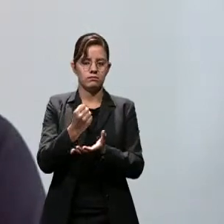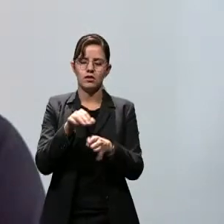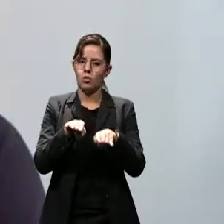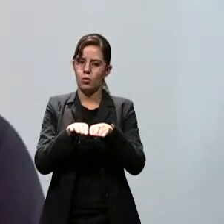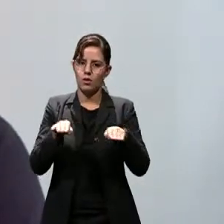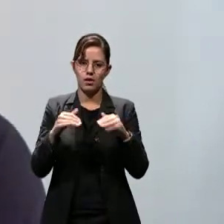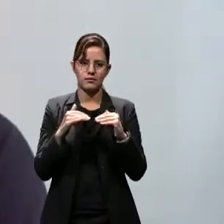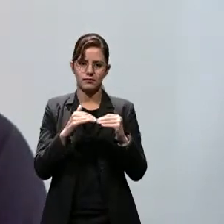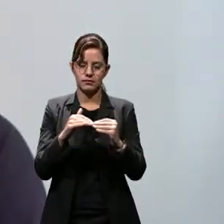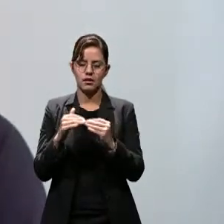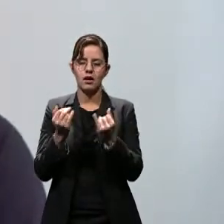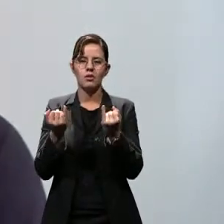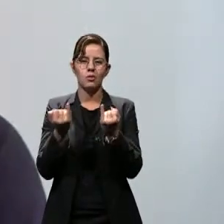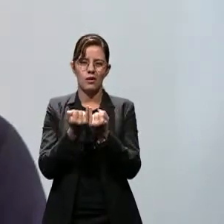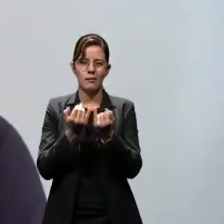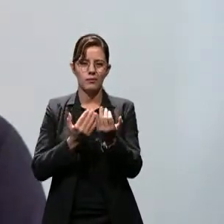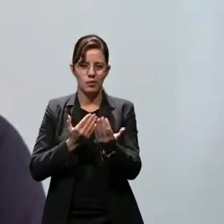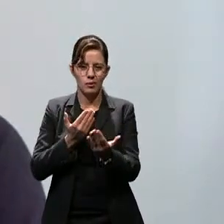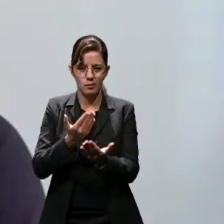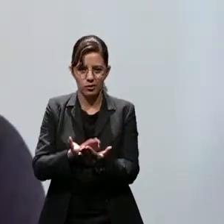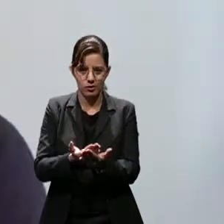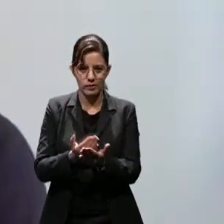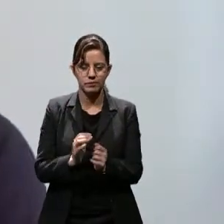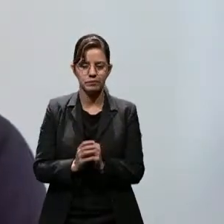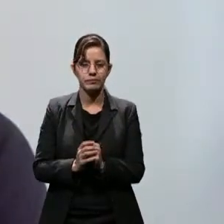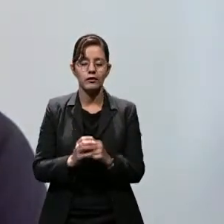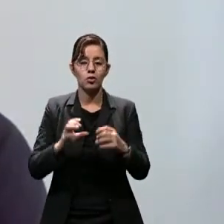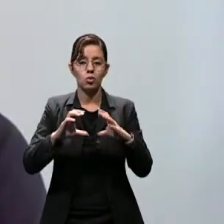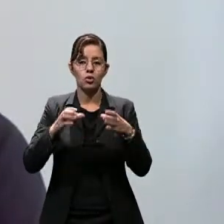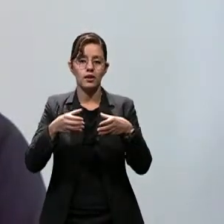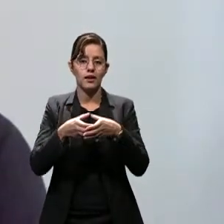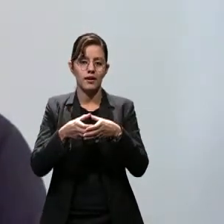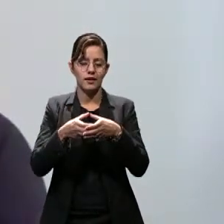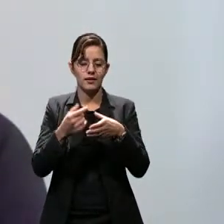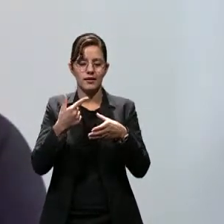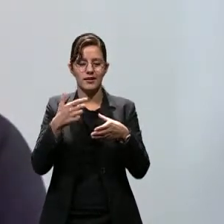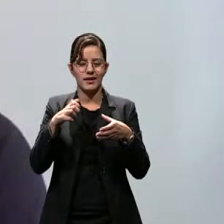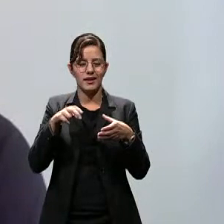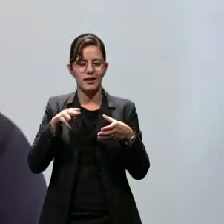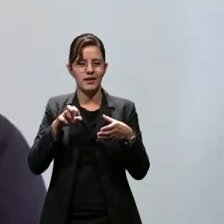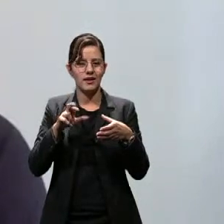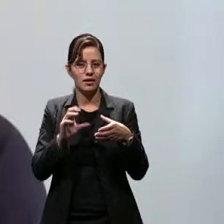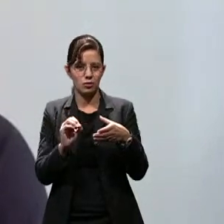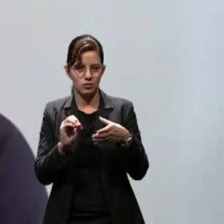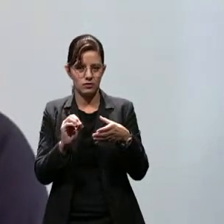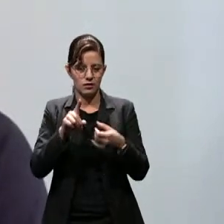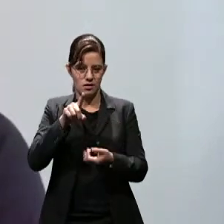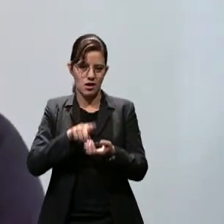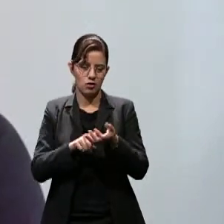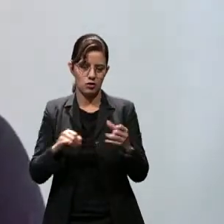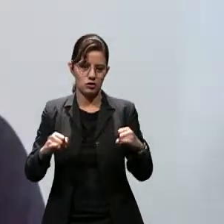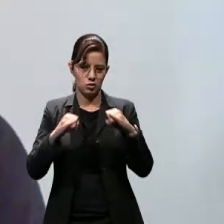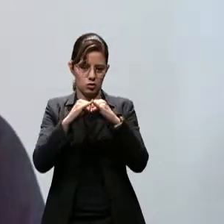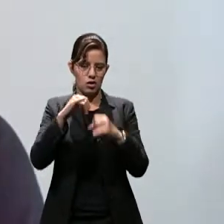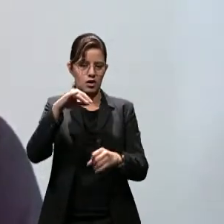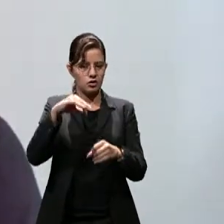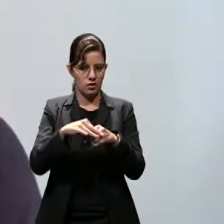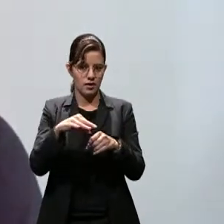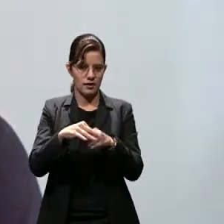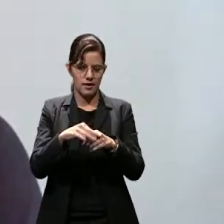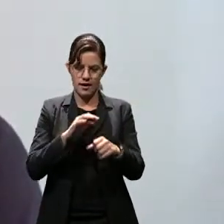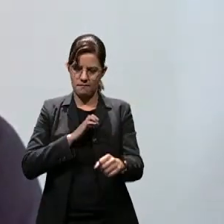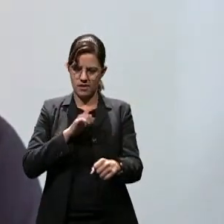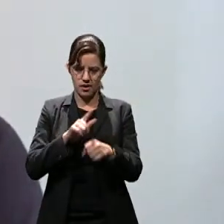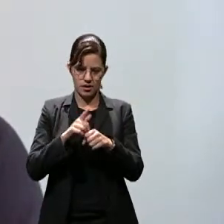is a proposal of strengthening of gender units inside the electoral bodies.